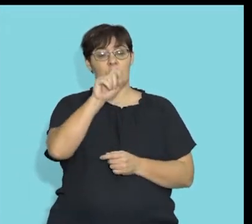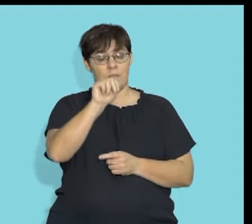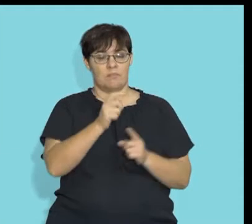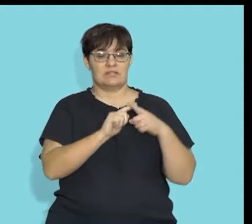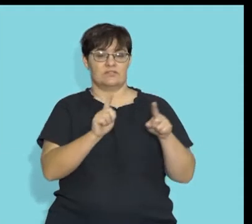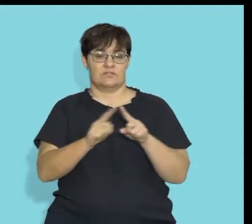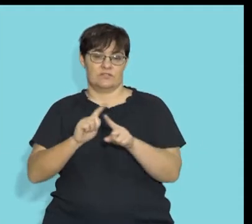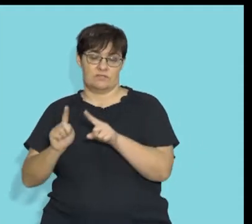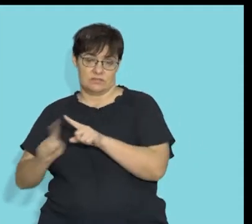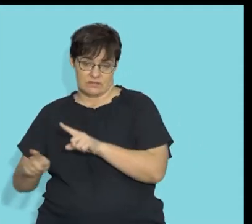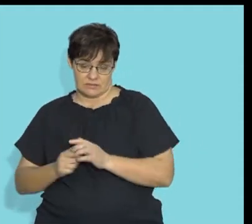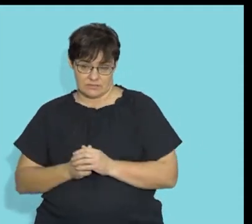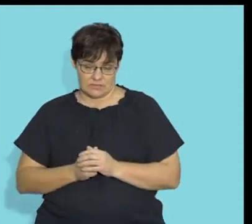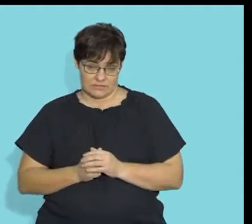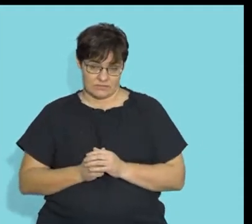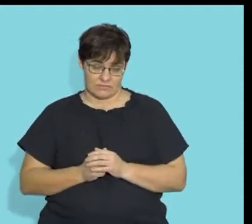terms.